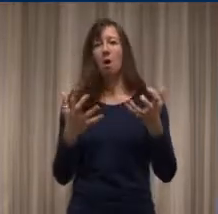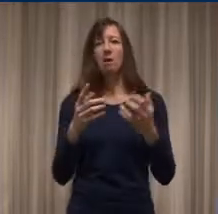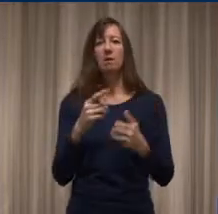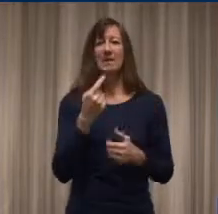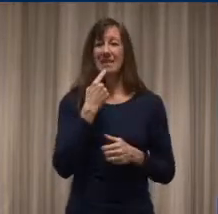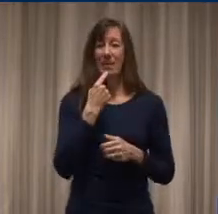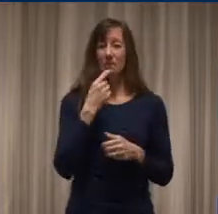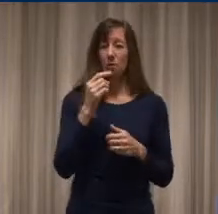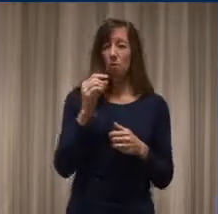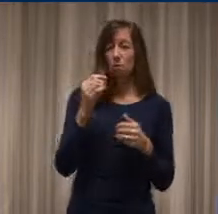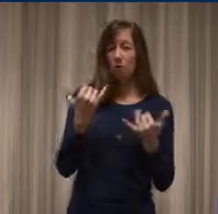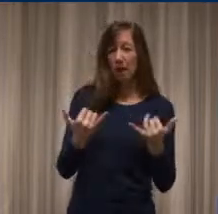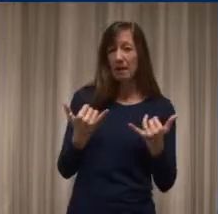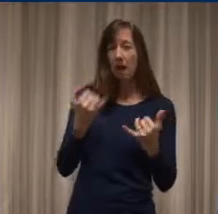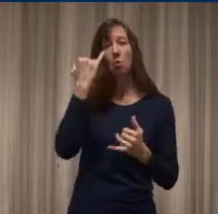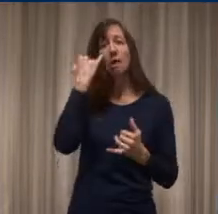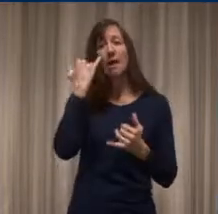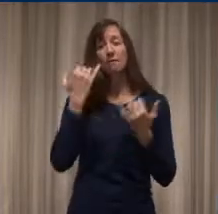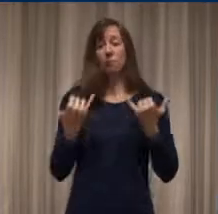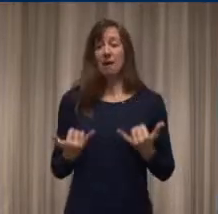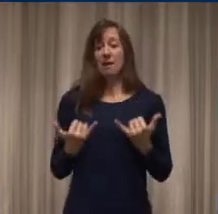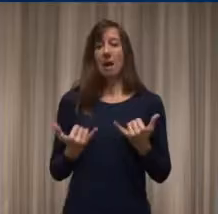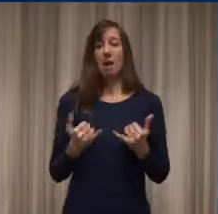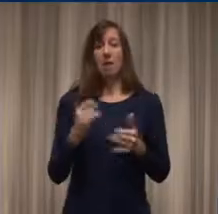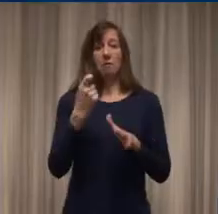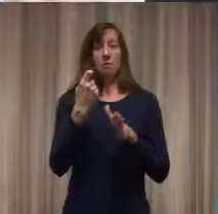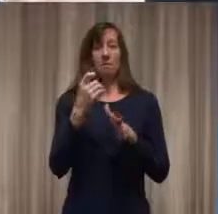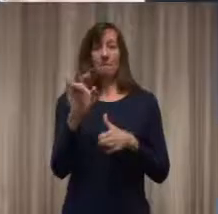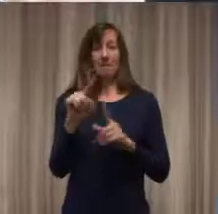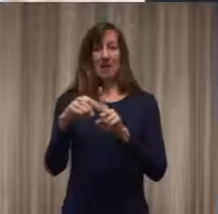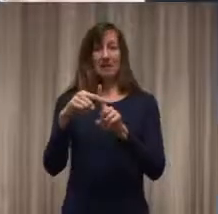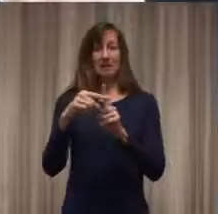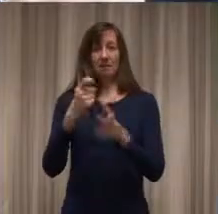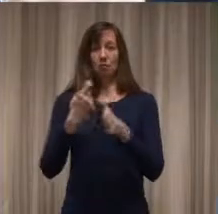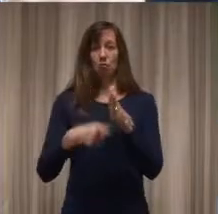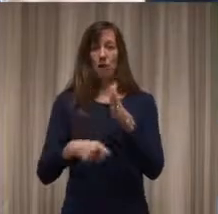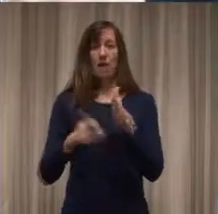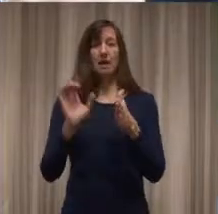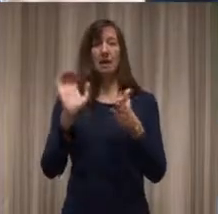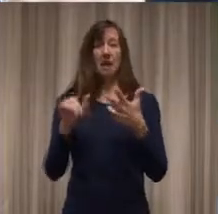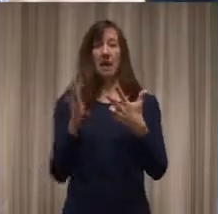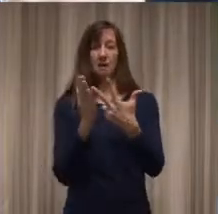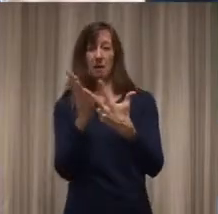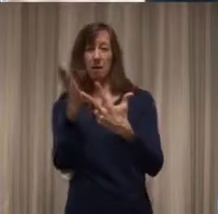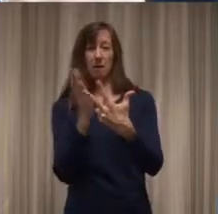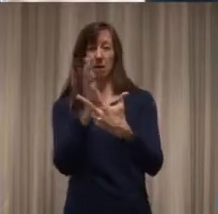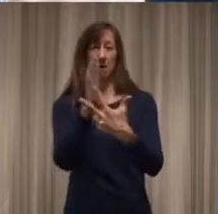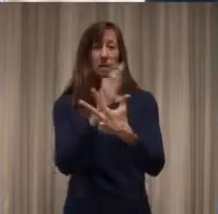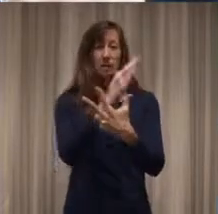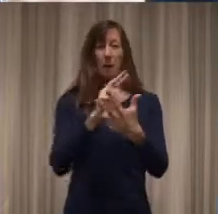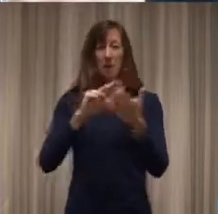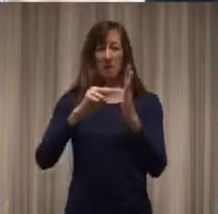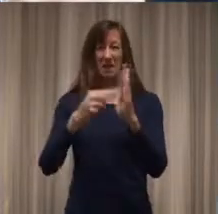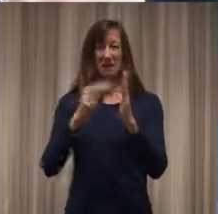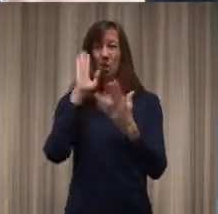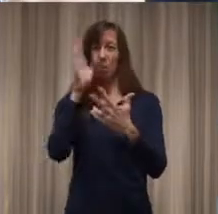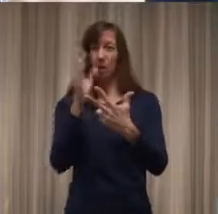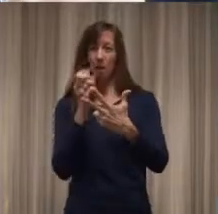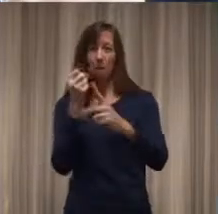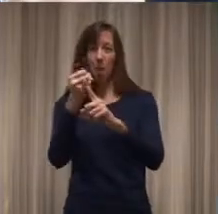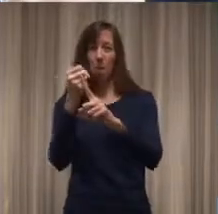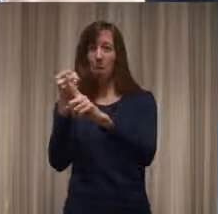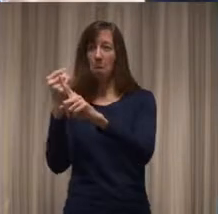what they are, which are very high, this is where we're headed to. And you can see very clearly from mid-November, we've just